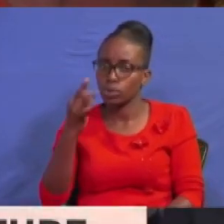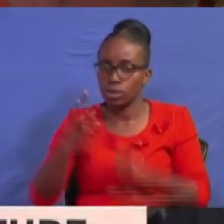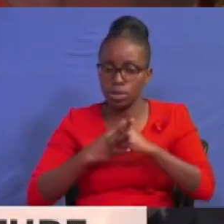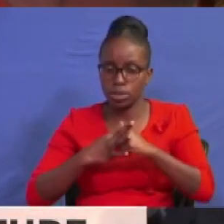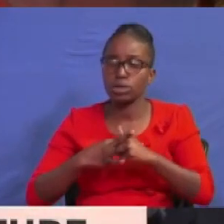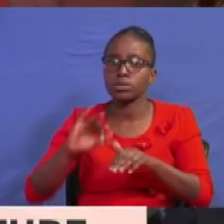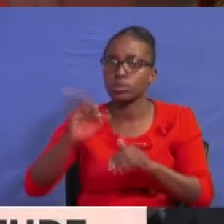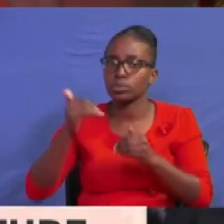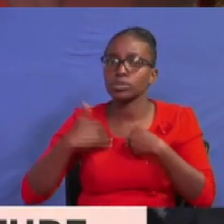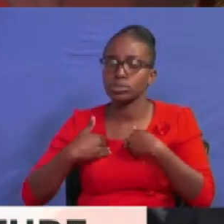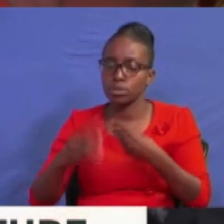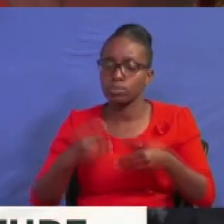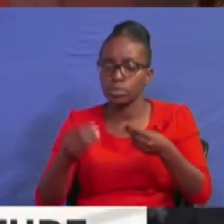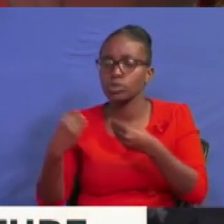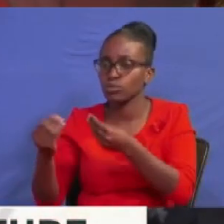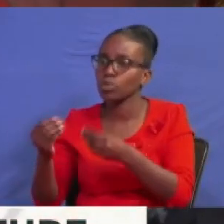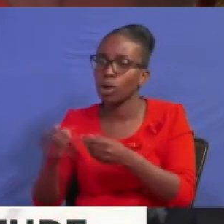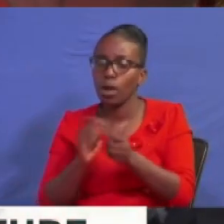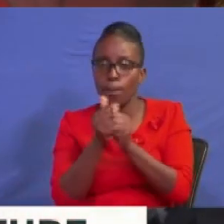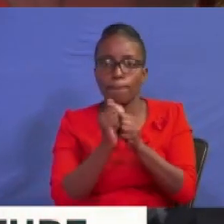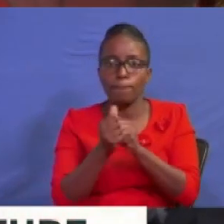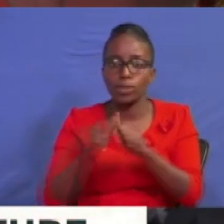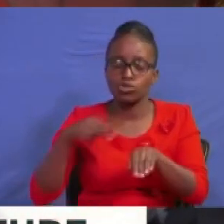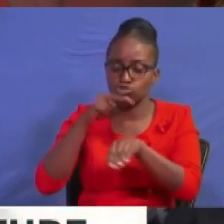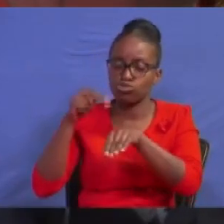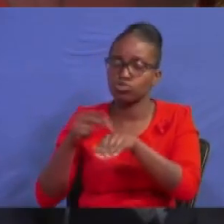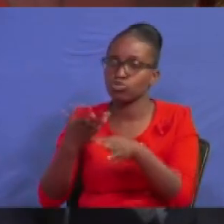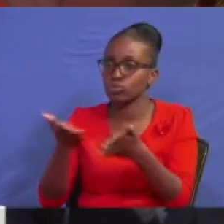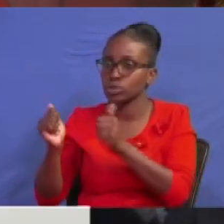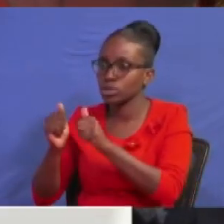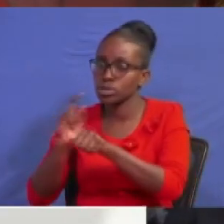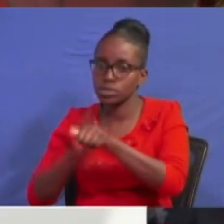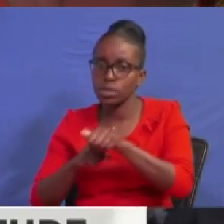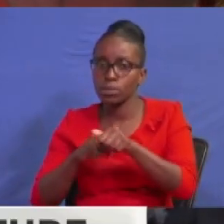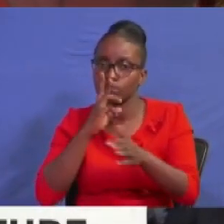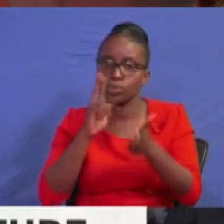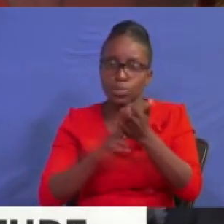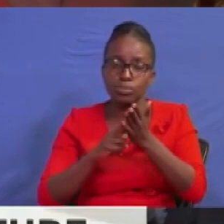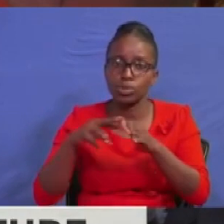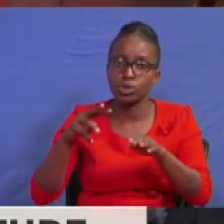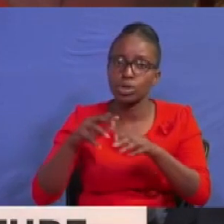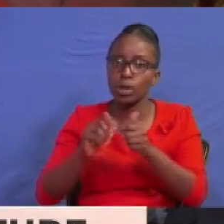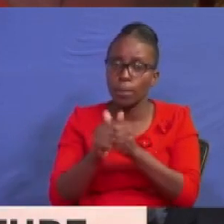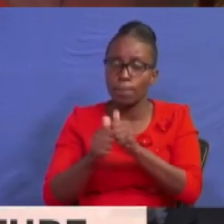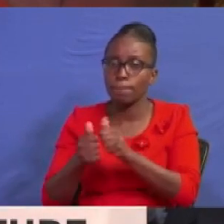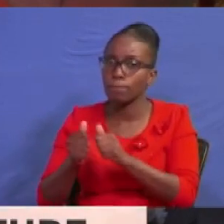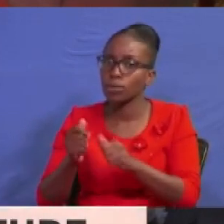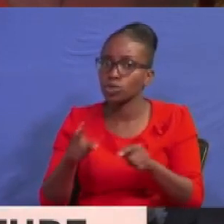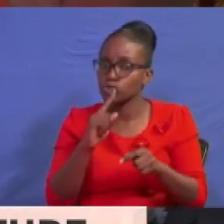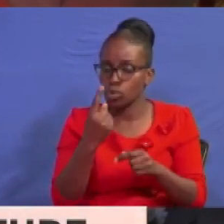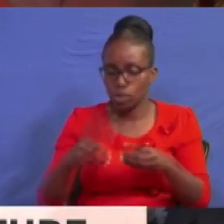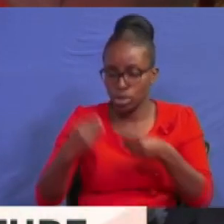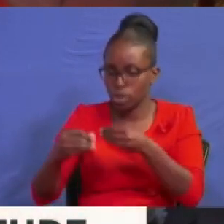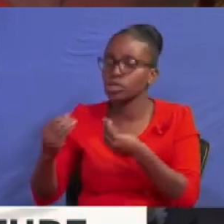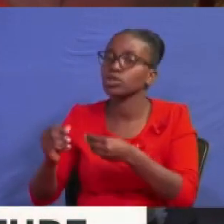can supply maize in this nation, and we are importing maize currently. So we are providing our farmers with the